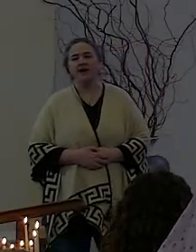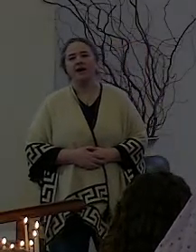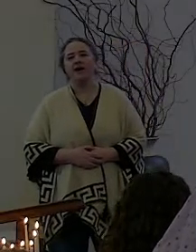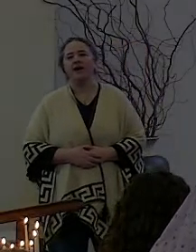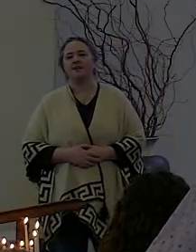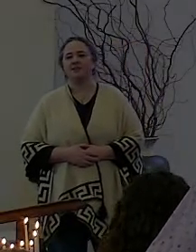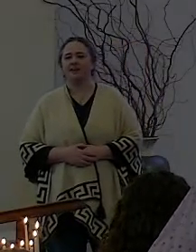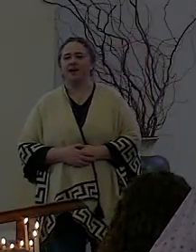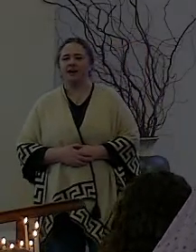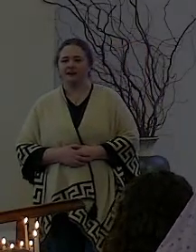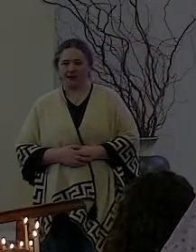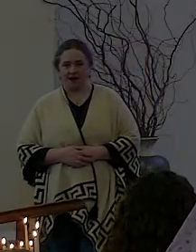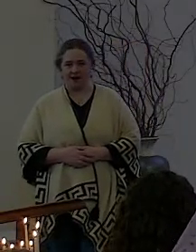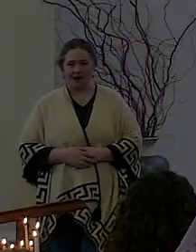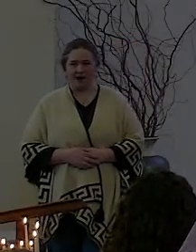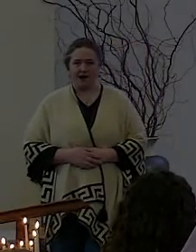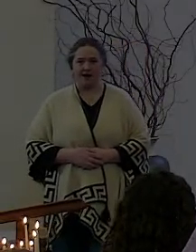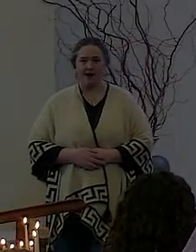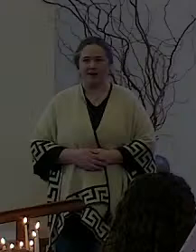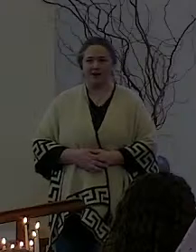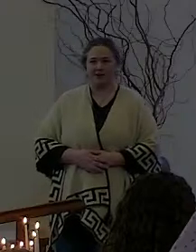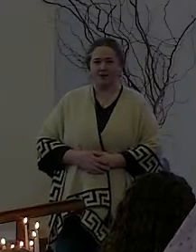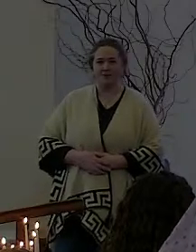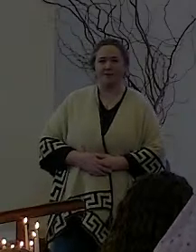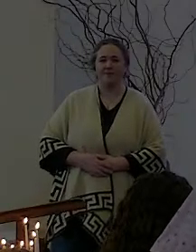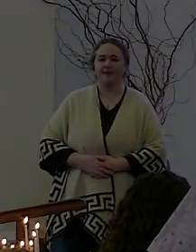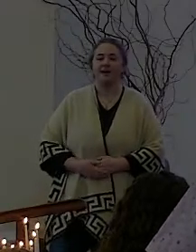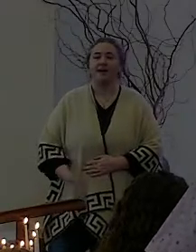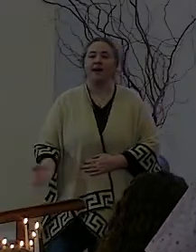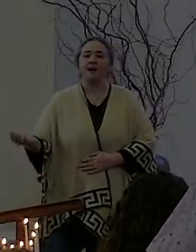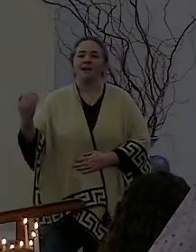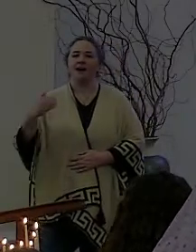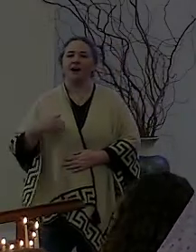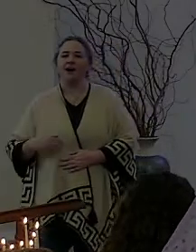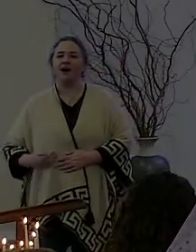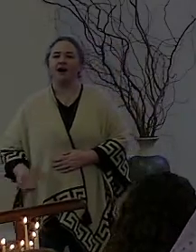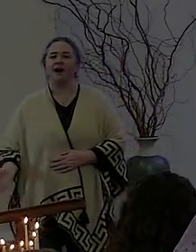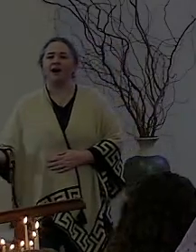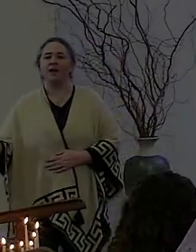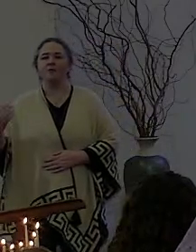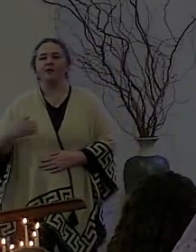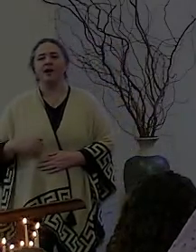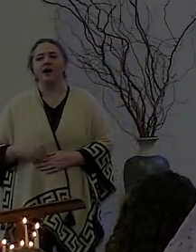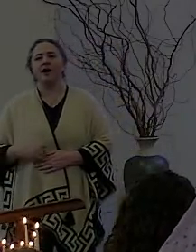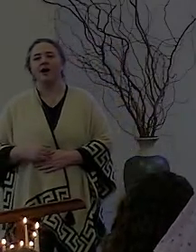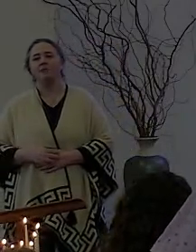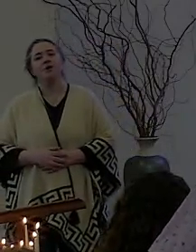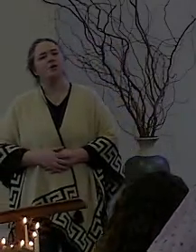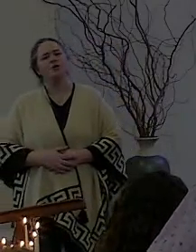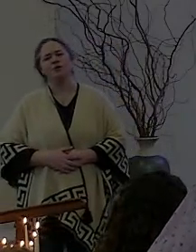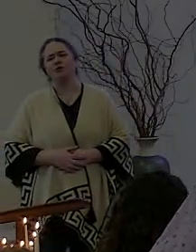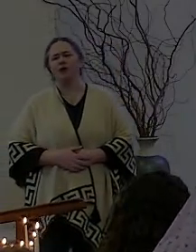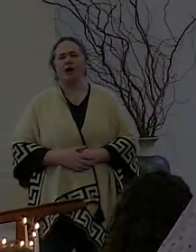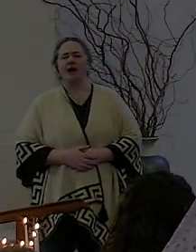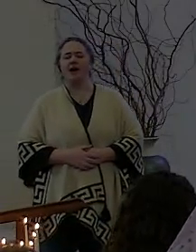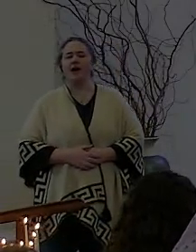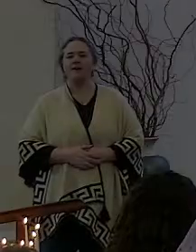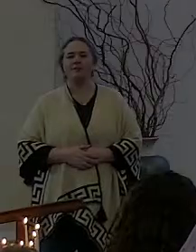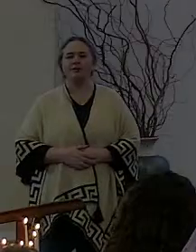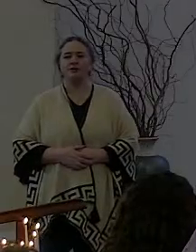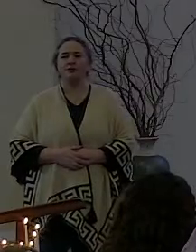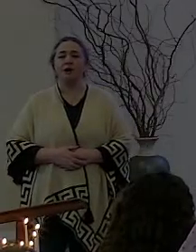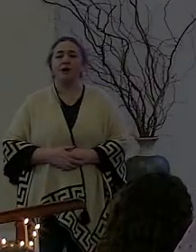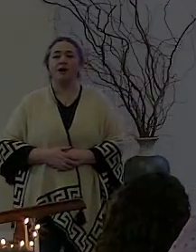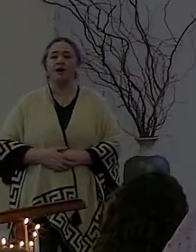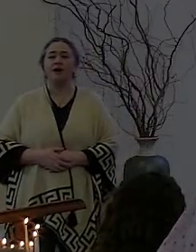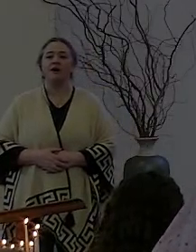Come, come, whoever you are, wanderer, worshiper,